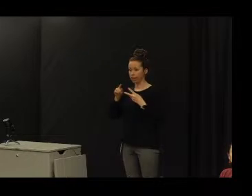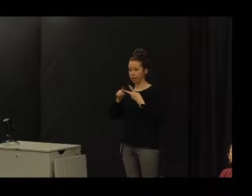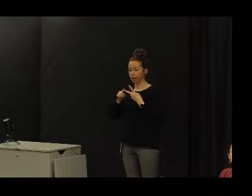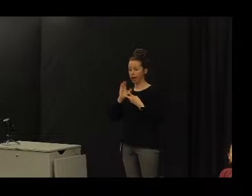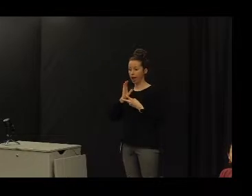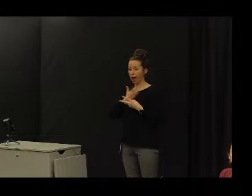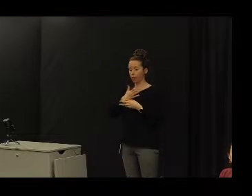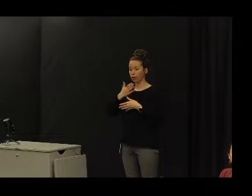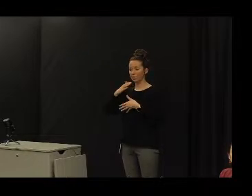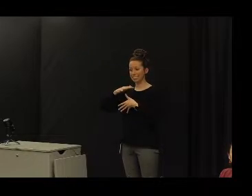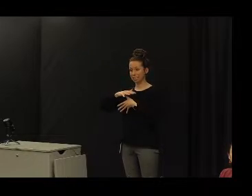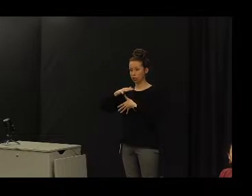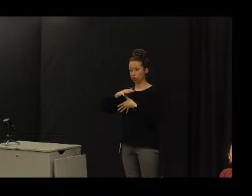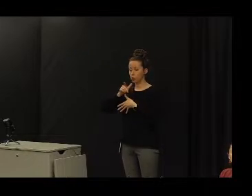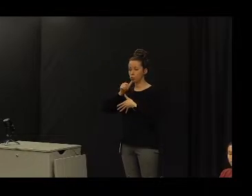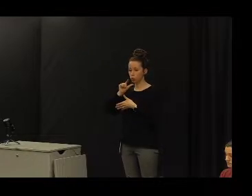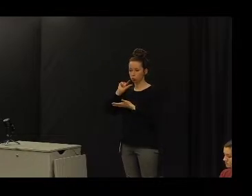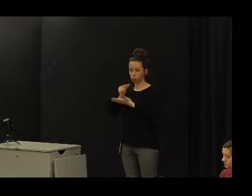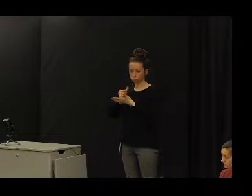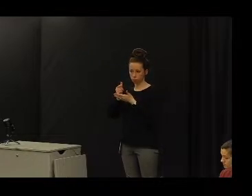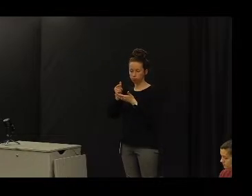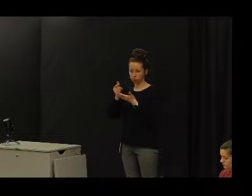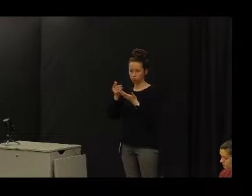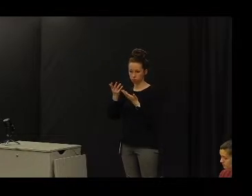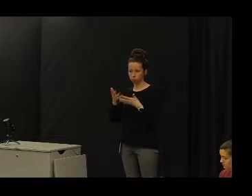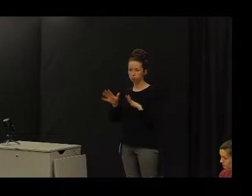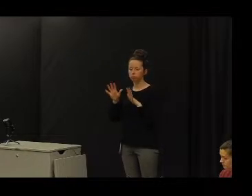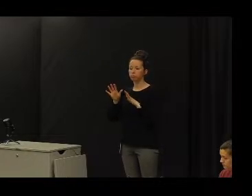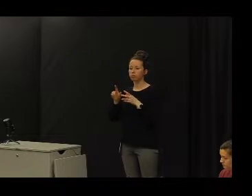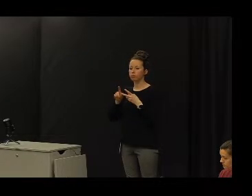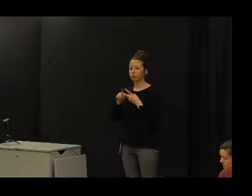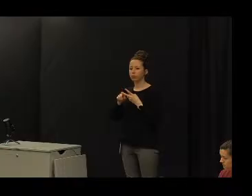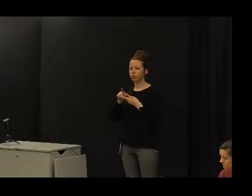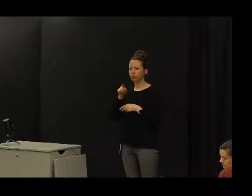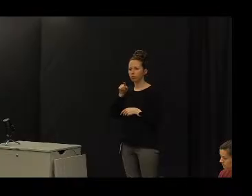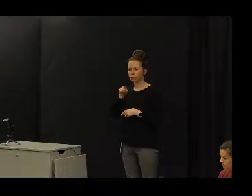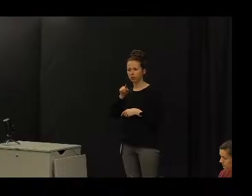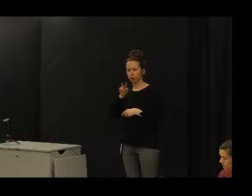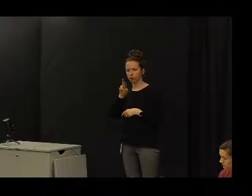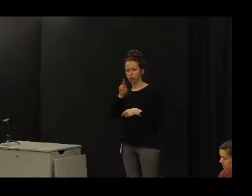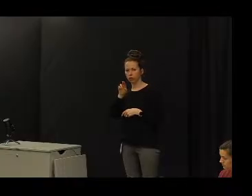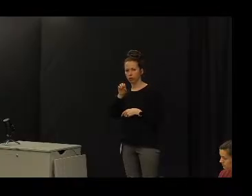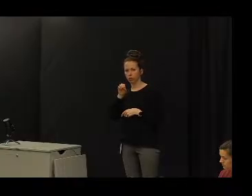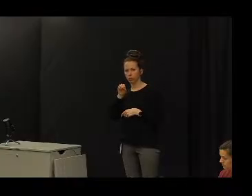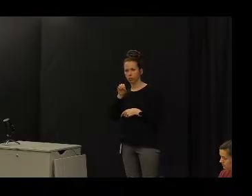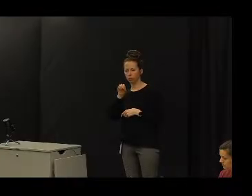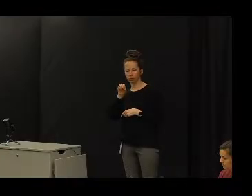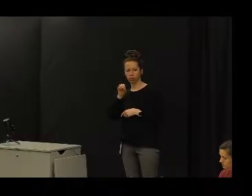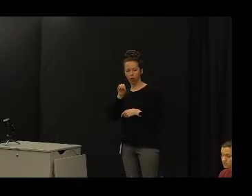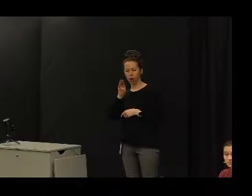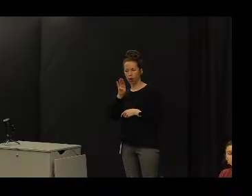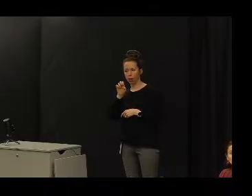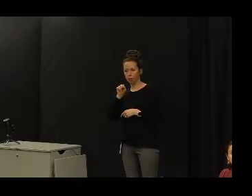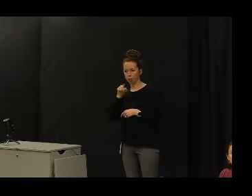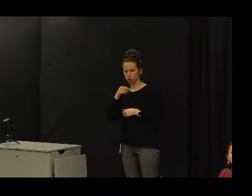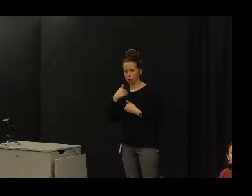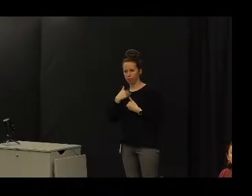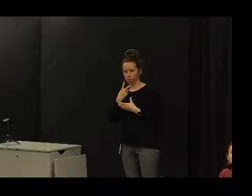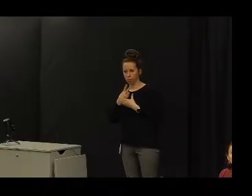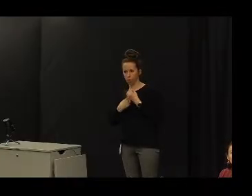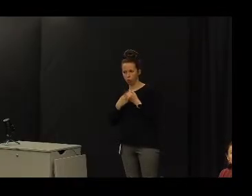our seniors who will be leaving us. Robin, you have both of those if you don't mind to read them.